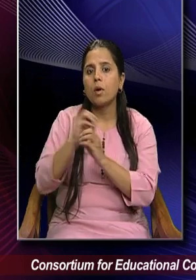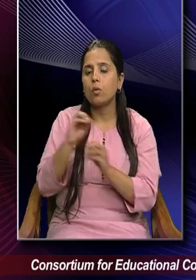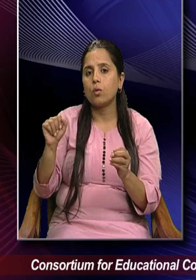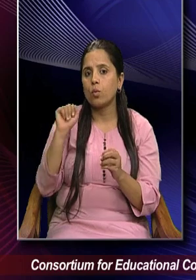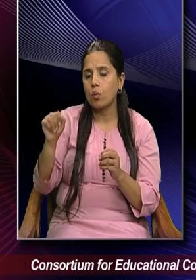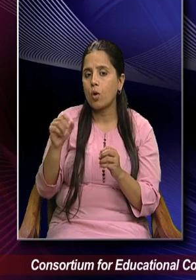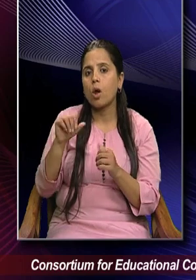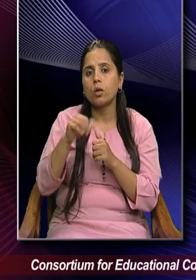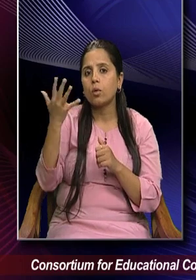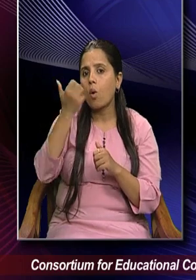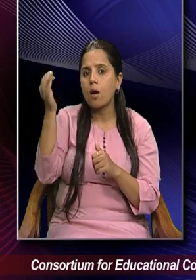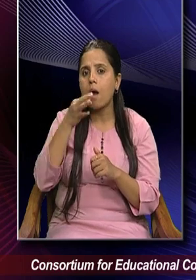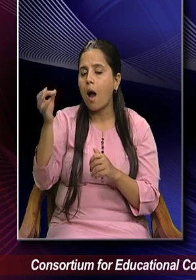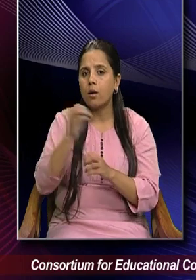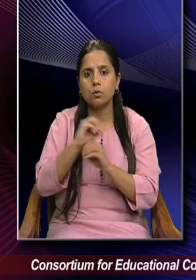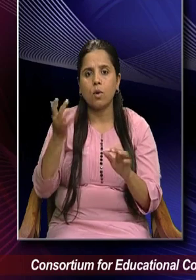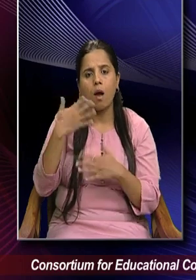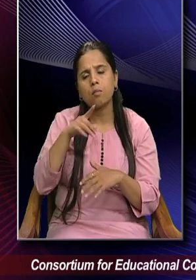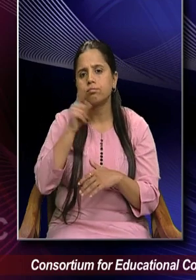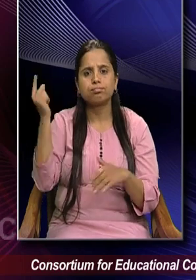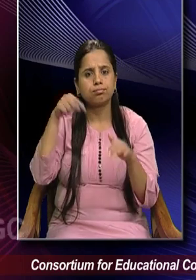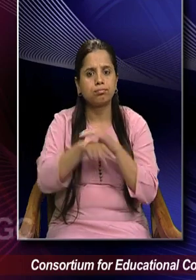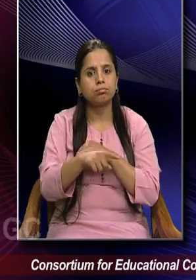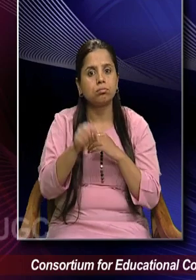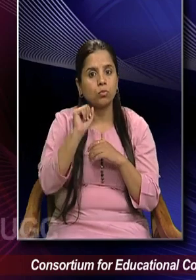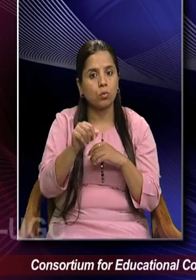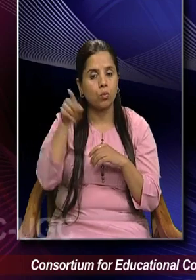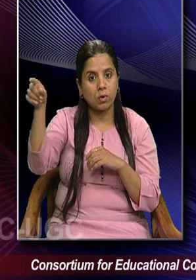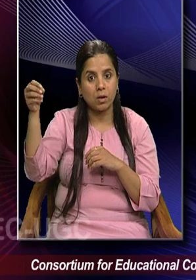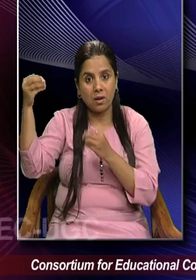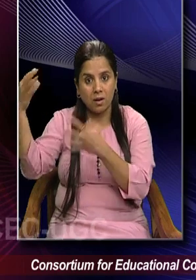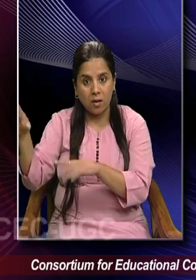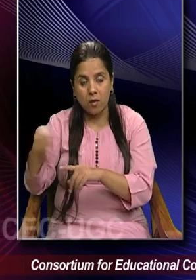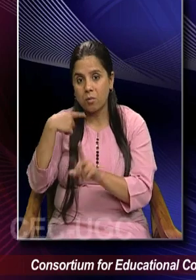the authorities concerned, both in the country of origin as well as the country of